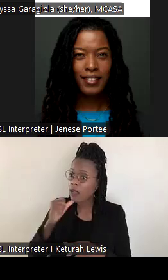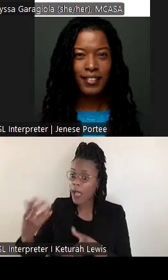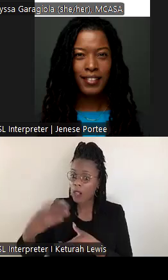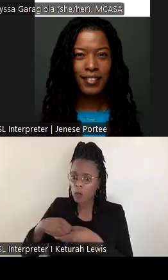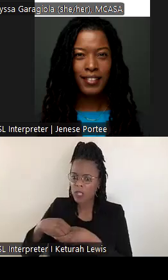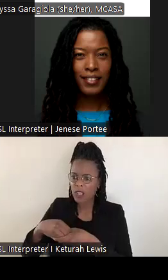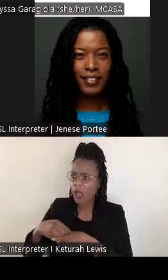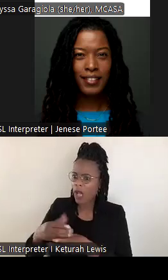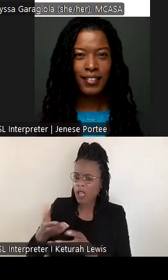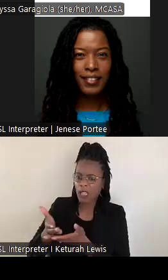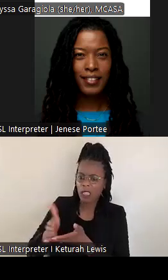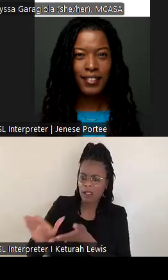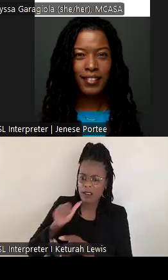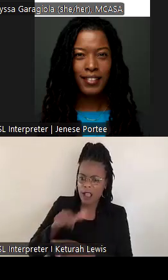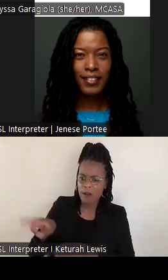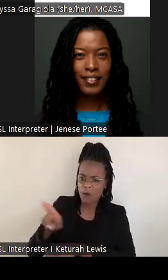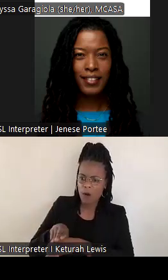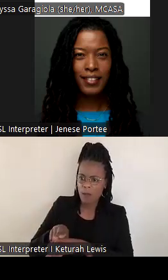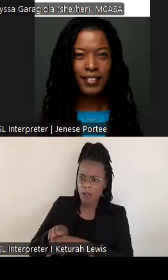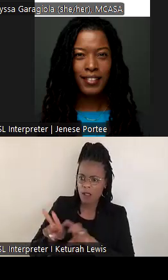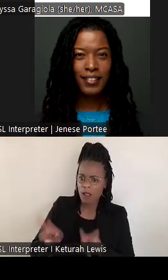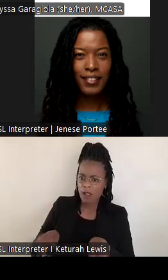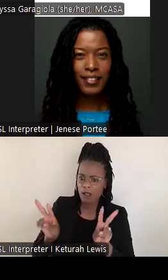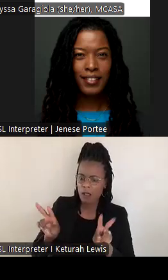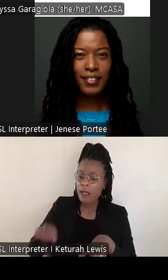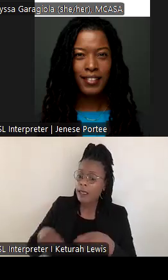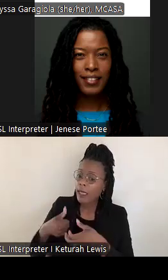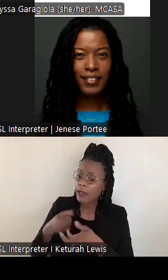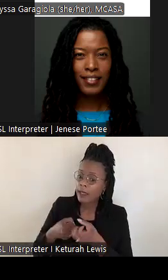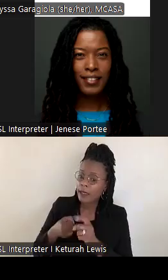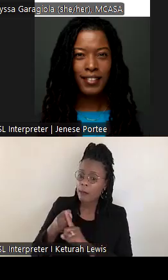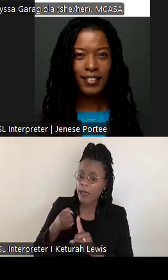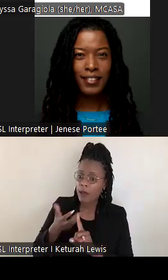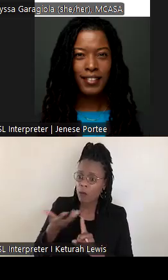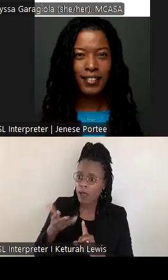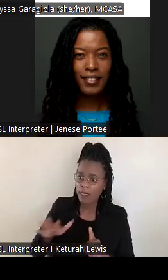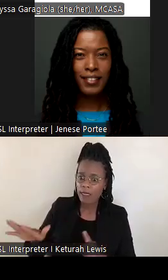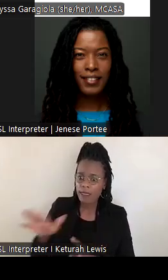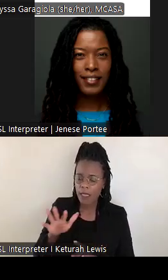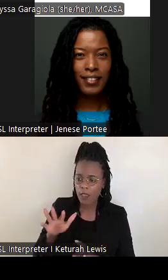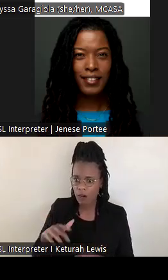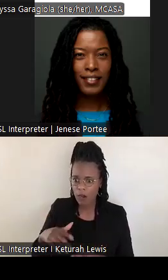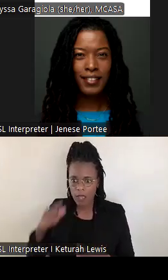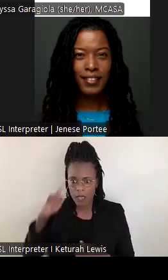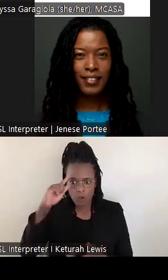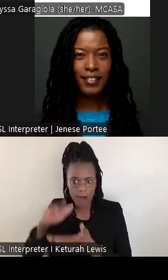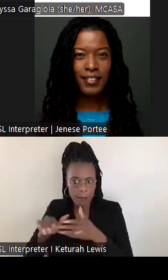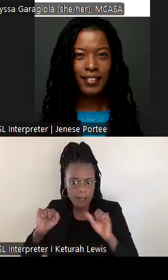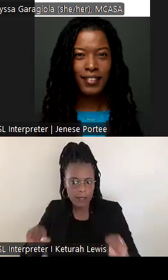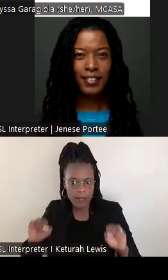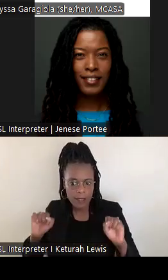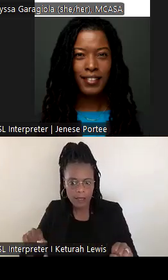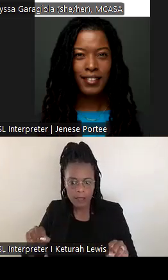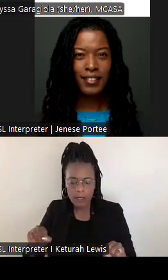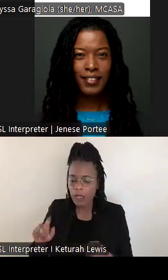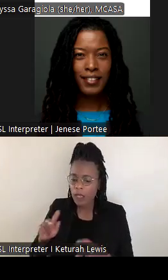or deviating from the norm. And this can impact their credibility. So, survivors outside of the defined norm may